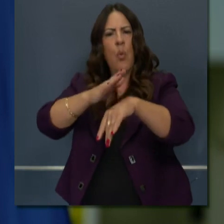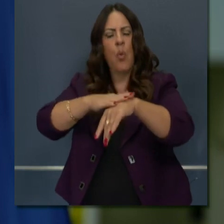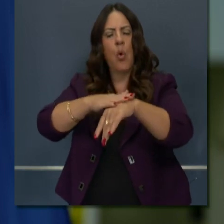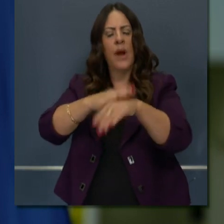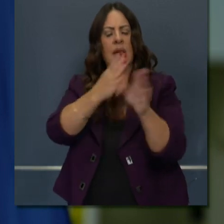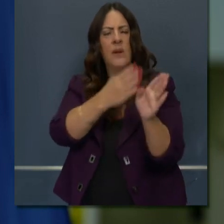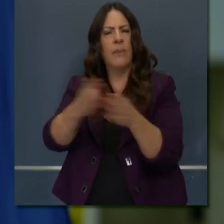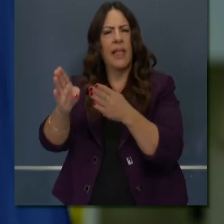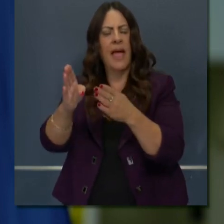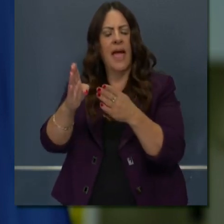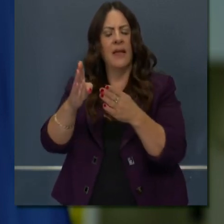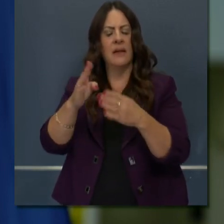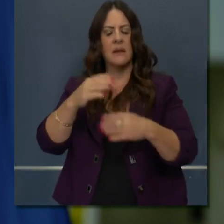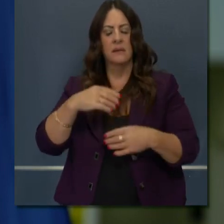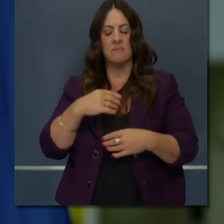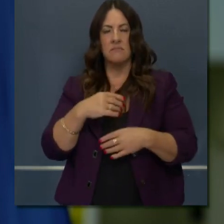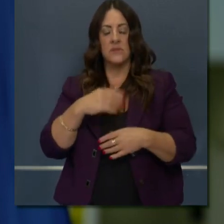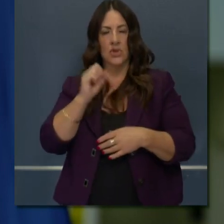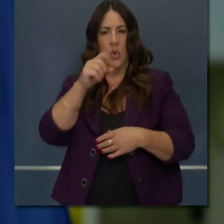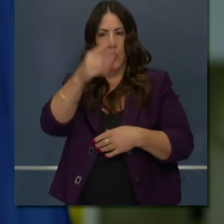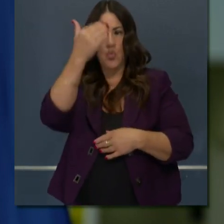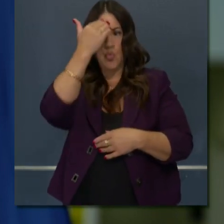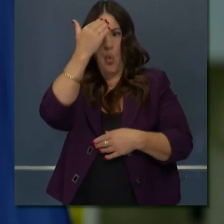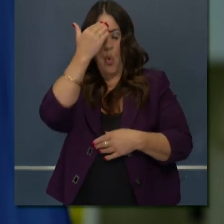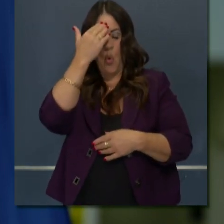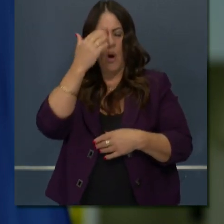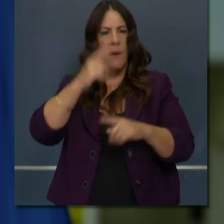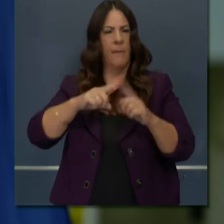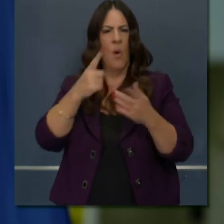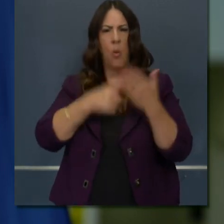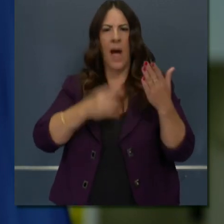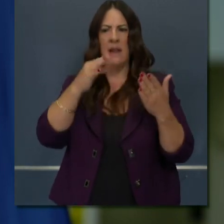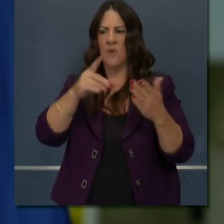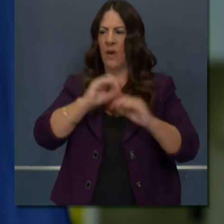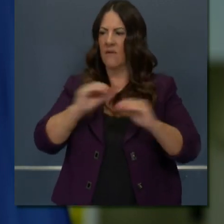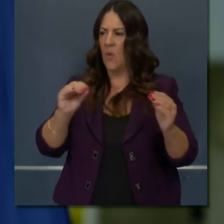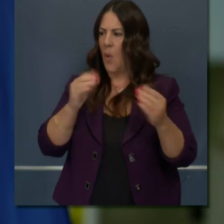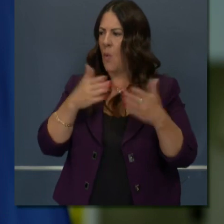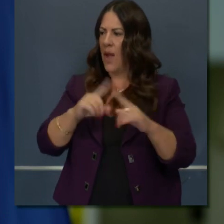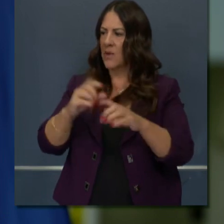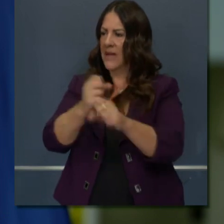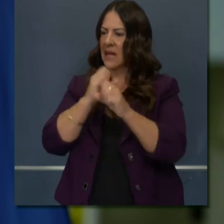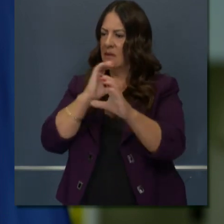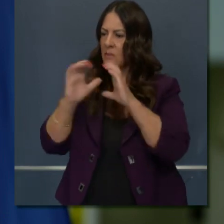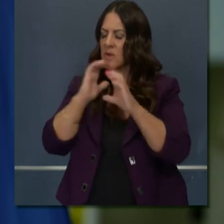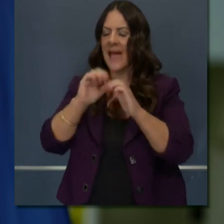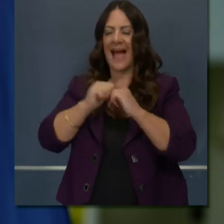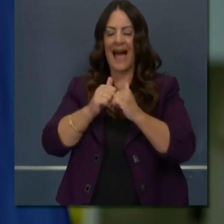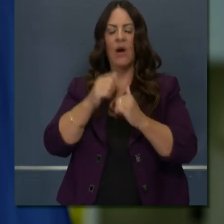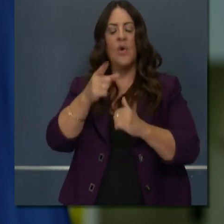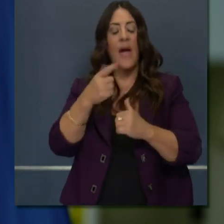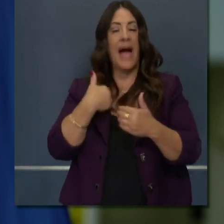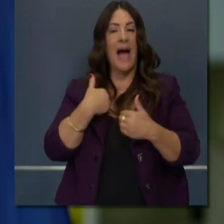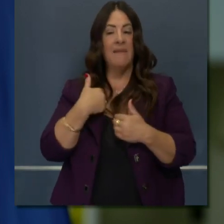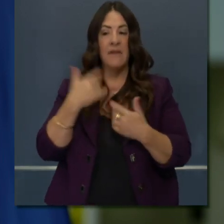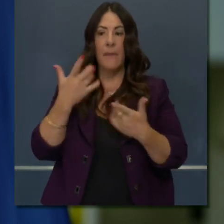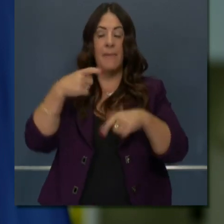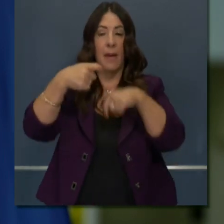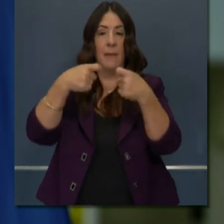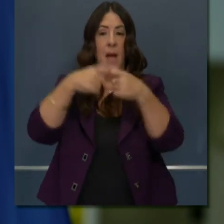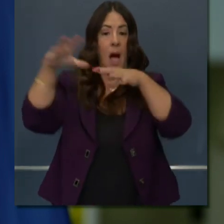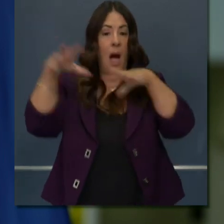that information if you have a battery-powered radio so that you can get information if there's no power at your